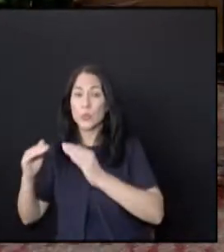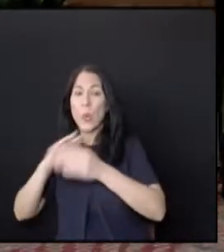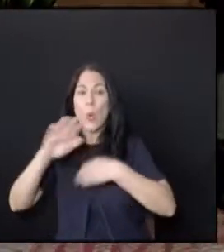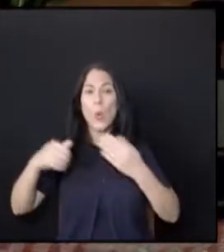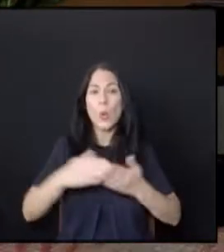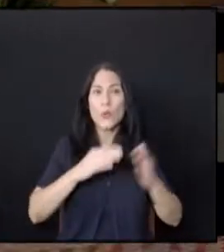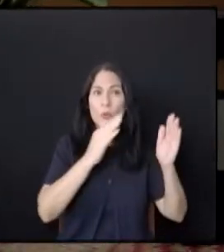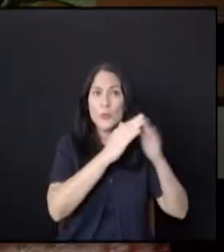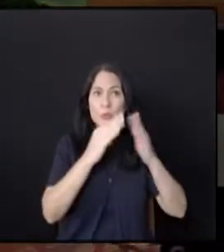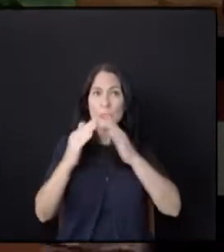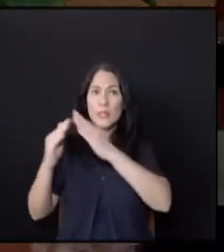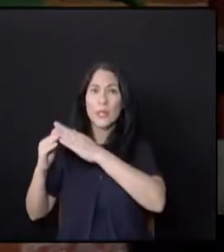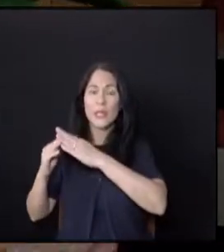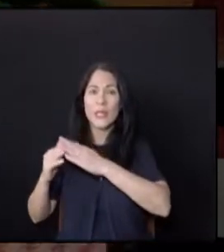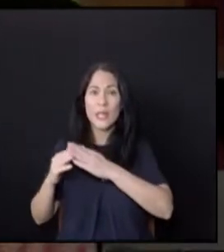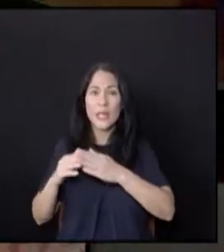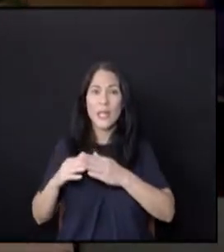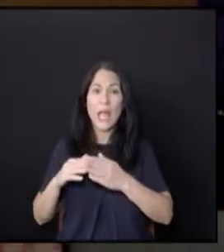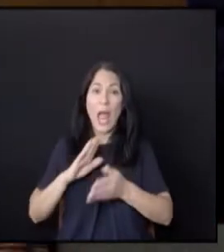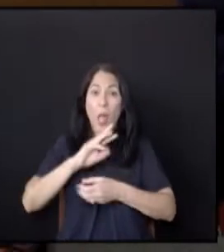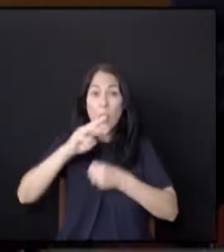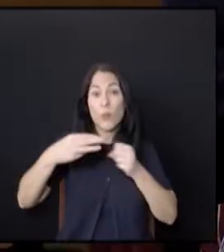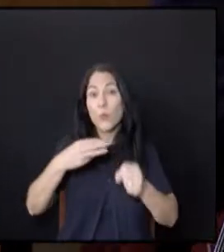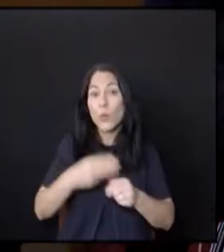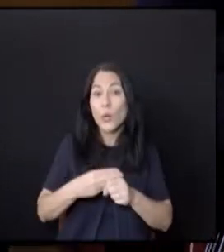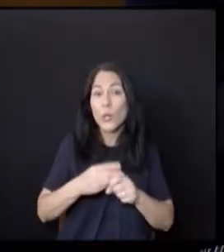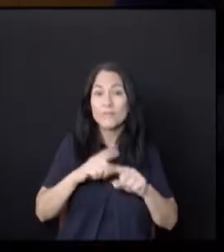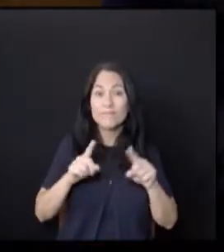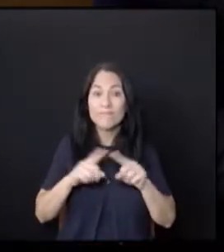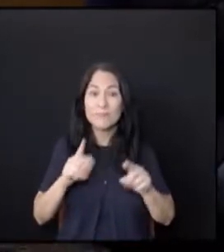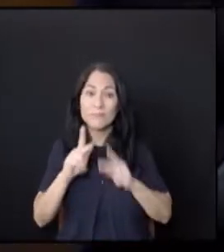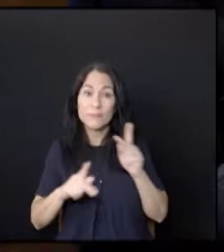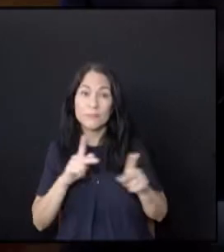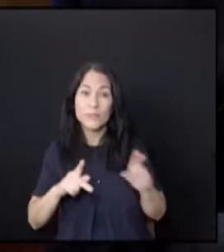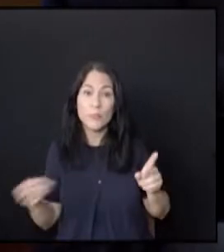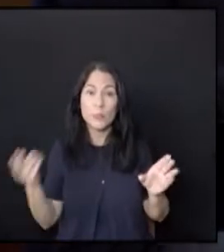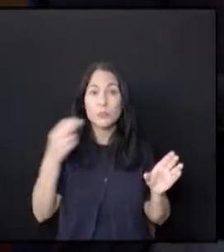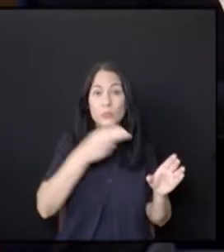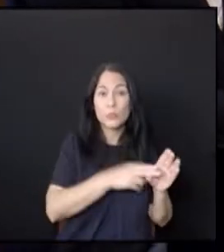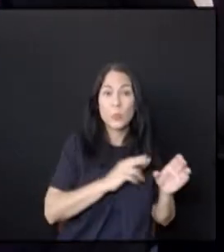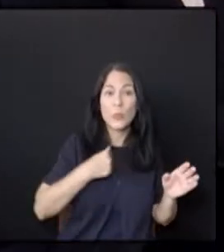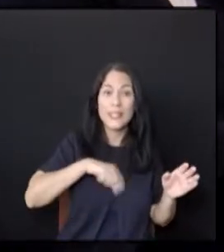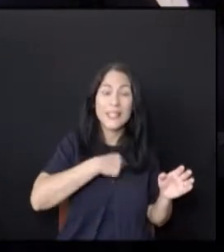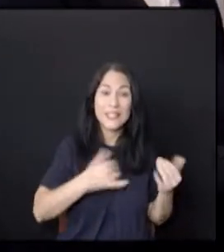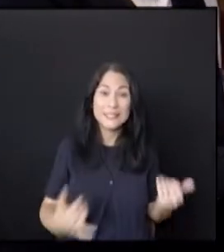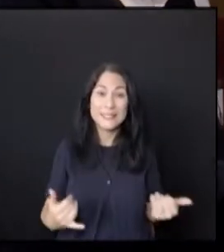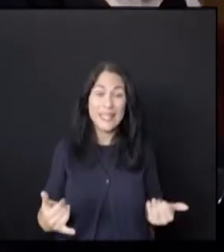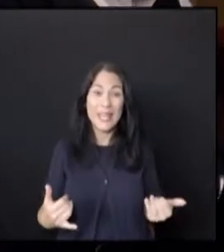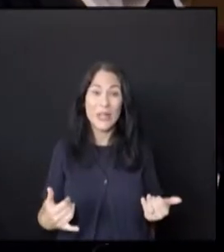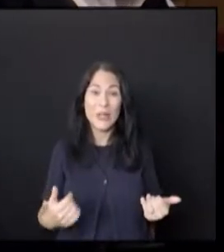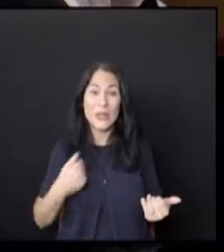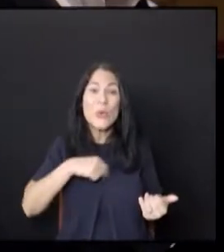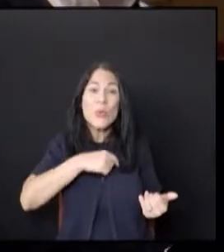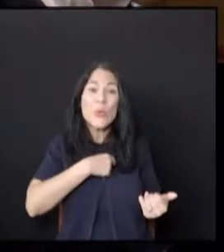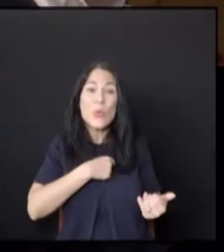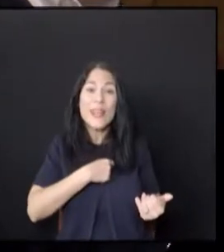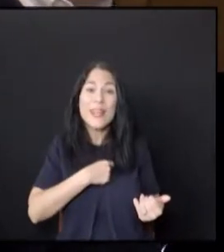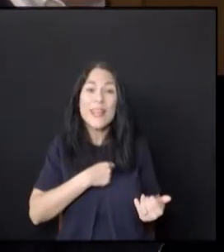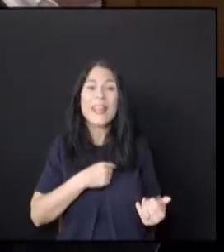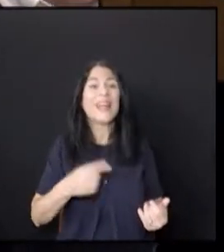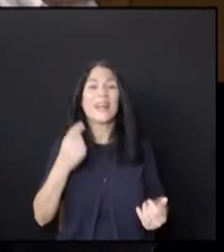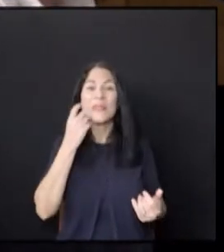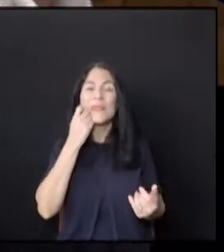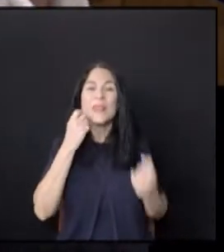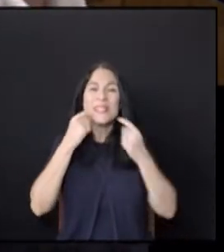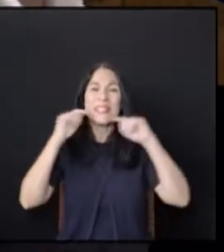city, even around the world, as different people are joining into this service live right now, that we have just declared King of Glory, fill